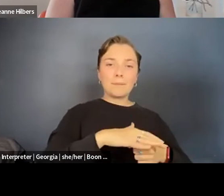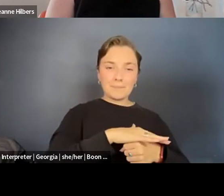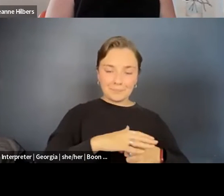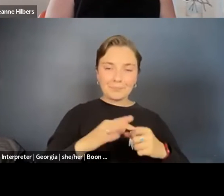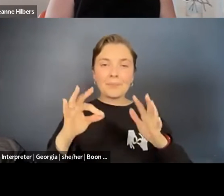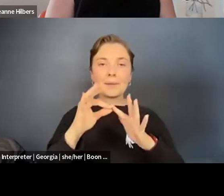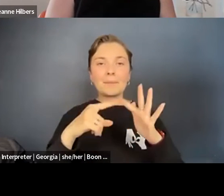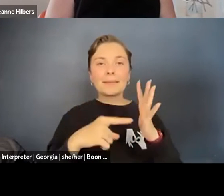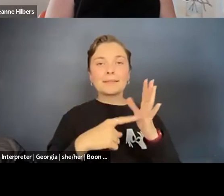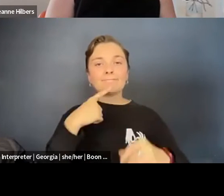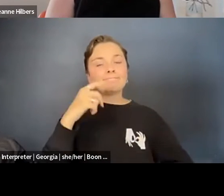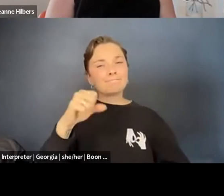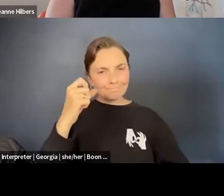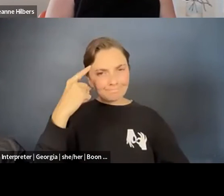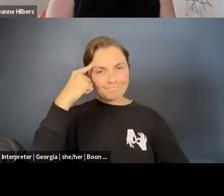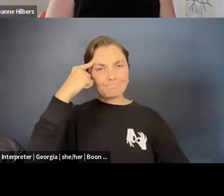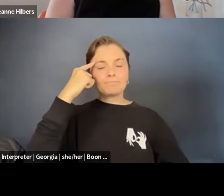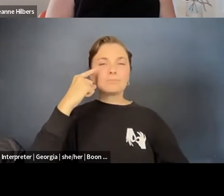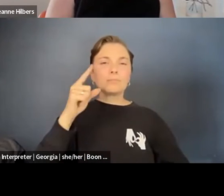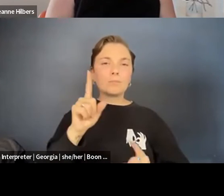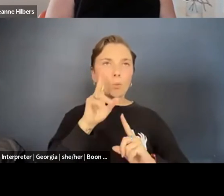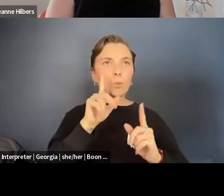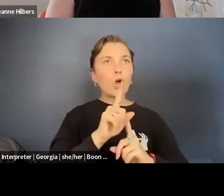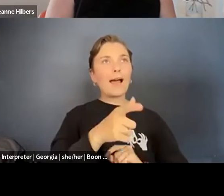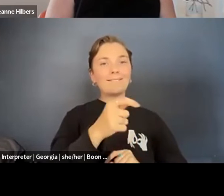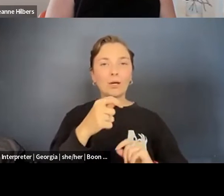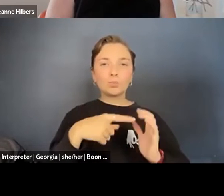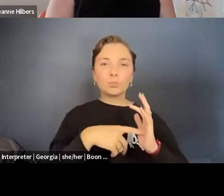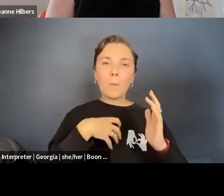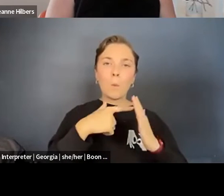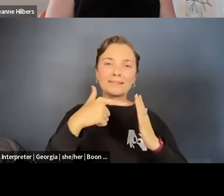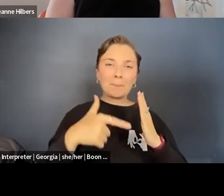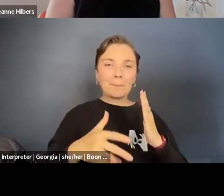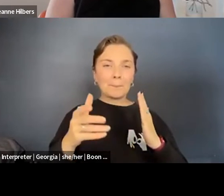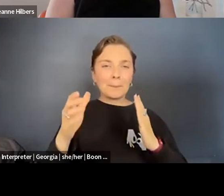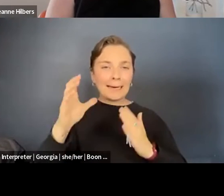that these situations are invitations to a kind of deep listening. And